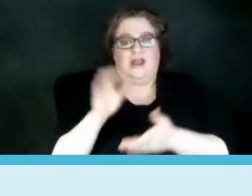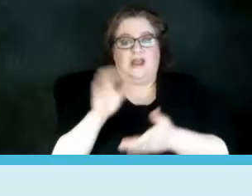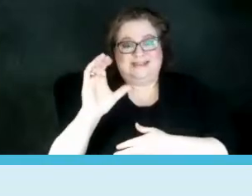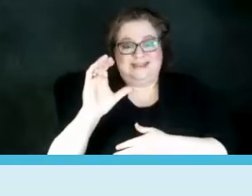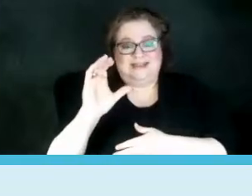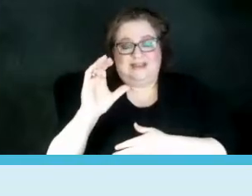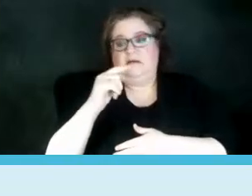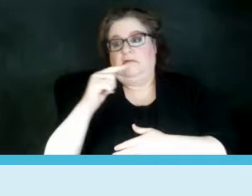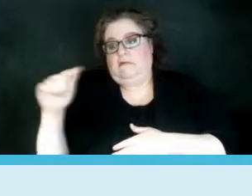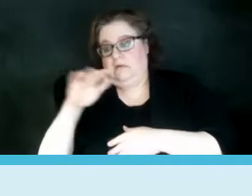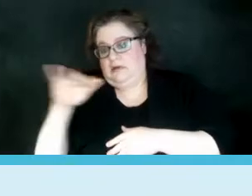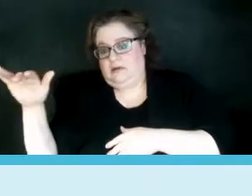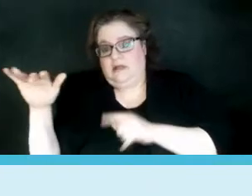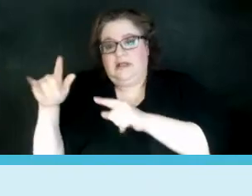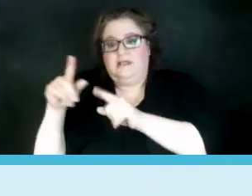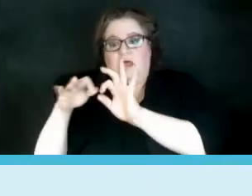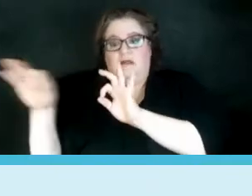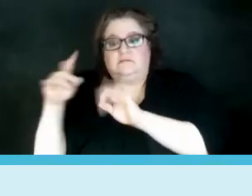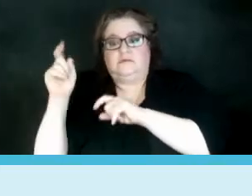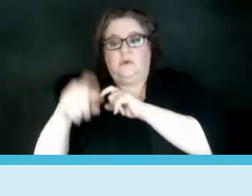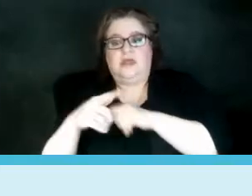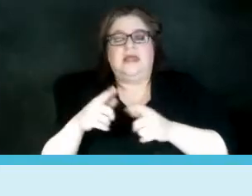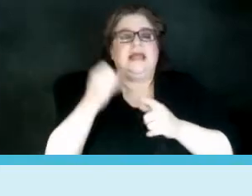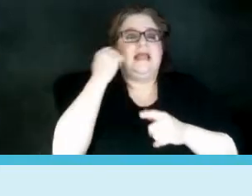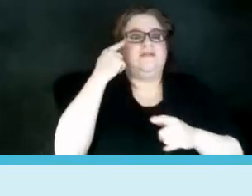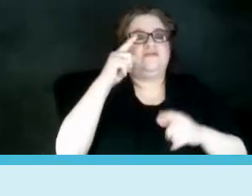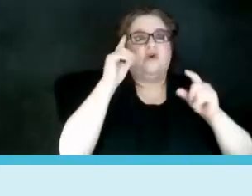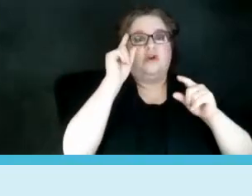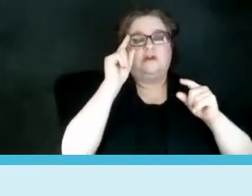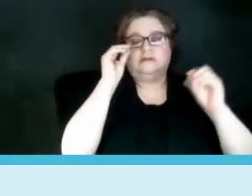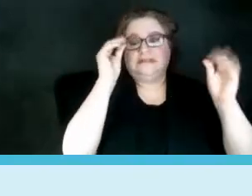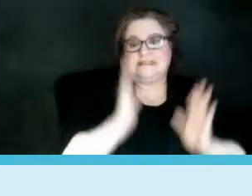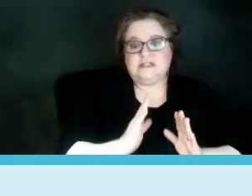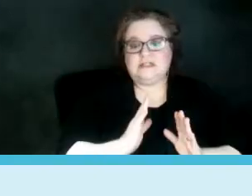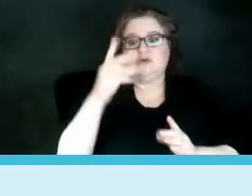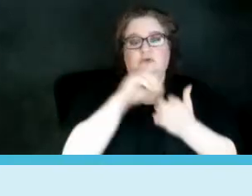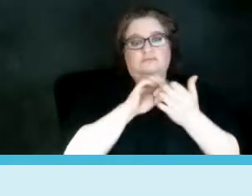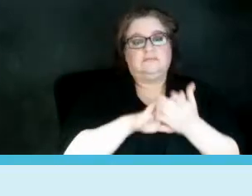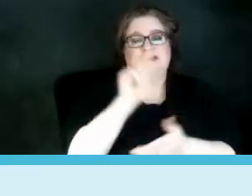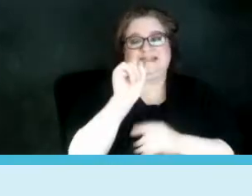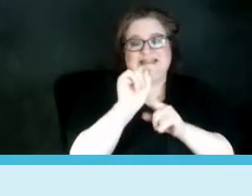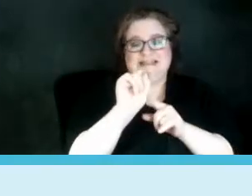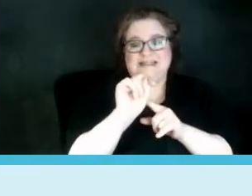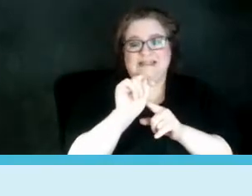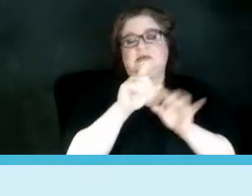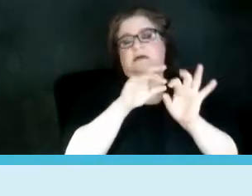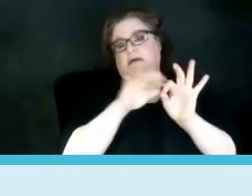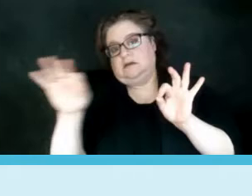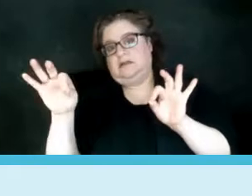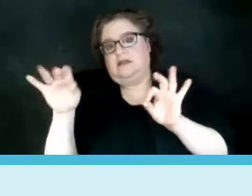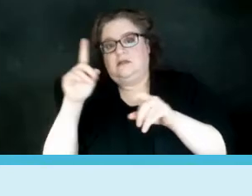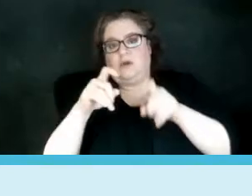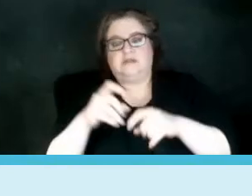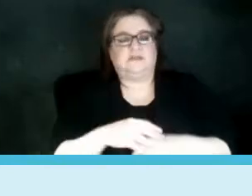question. If you have a question for our teacher panelist, you put a T, then your question. If you have a question for our student